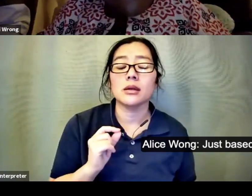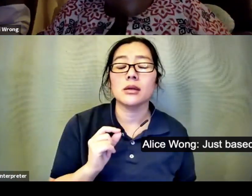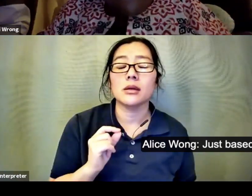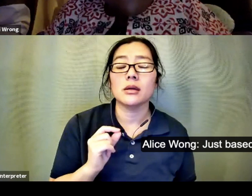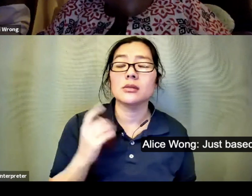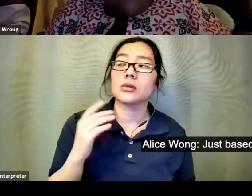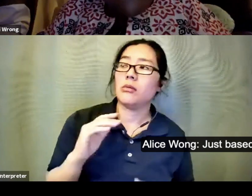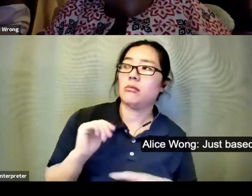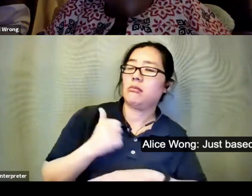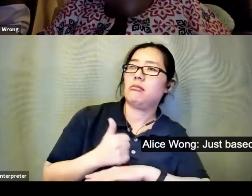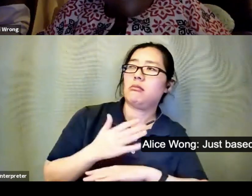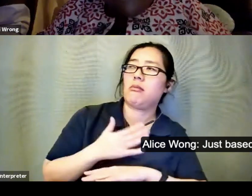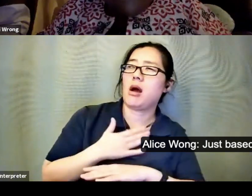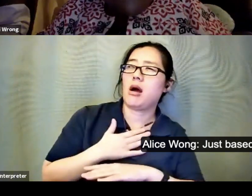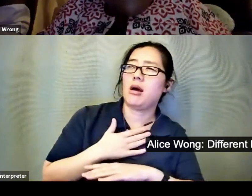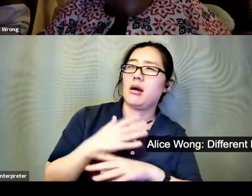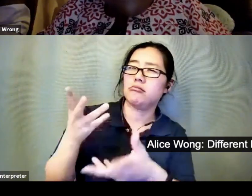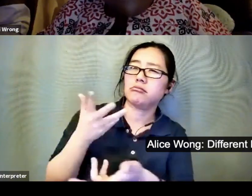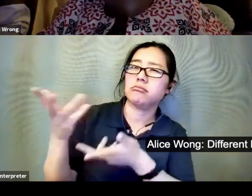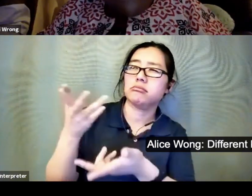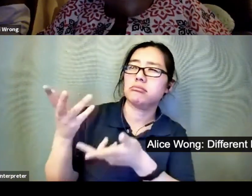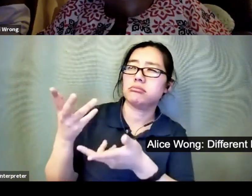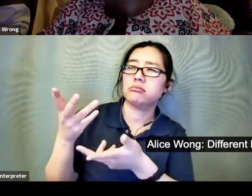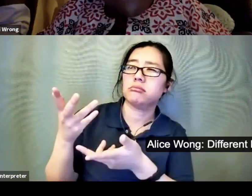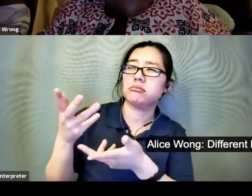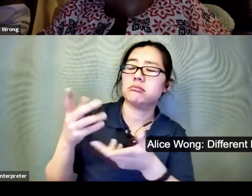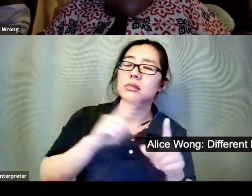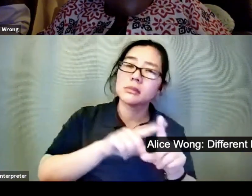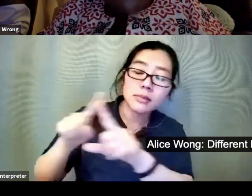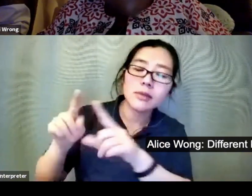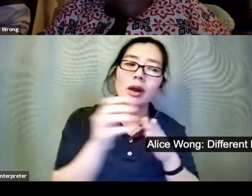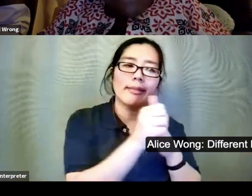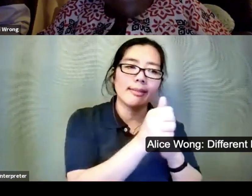some of my interactions with different kind of leaders who are,